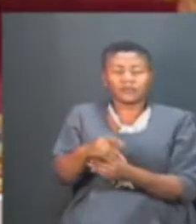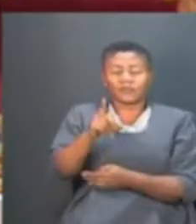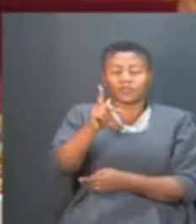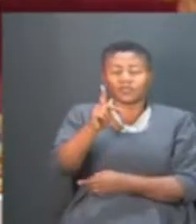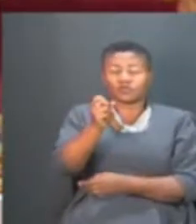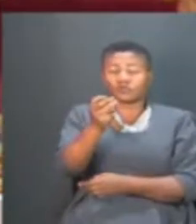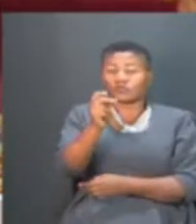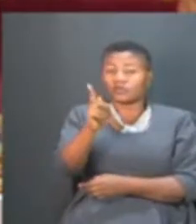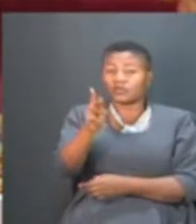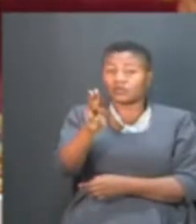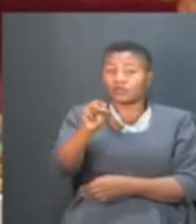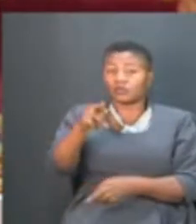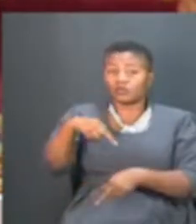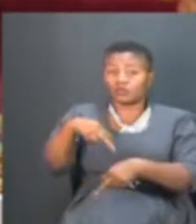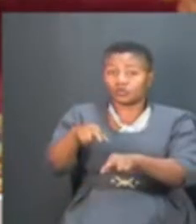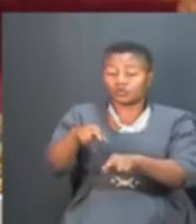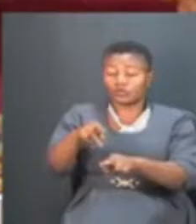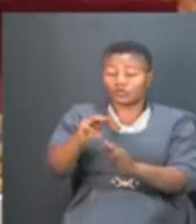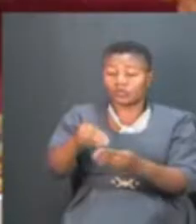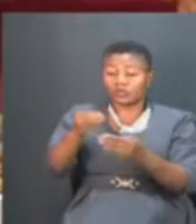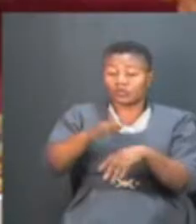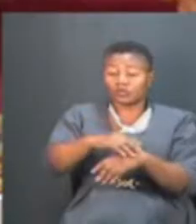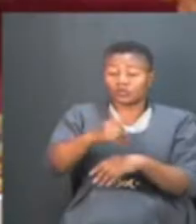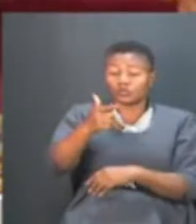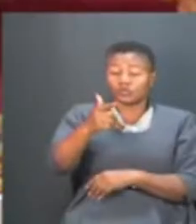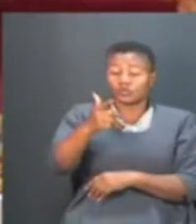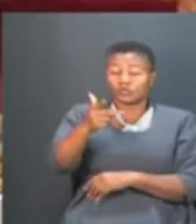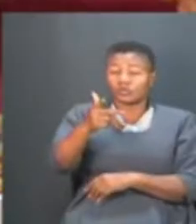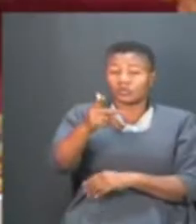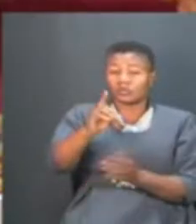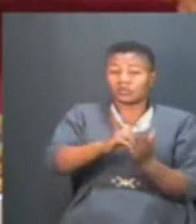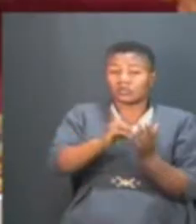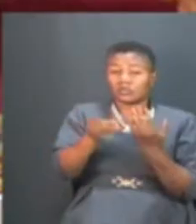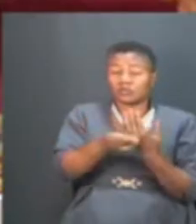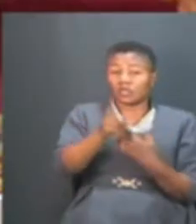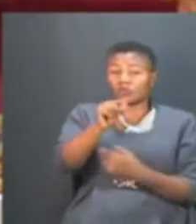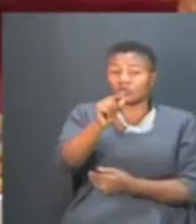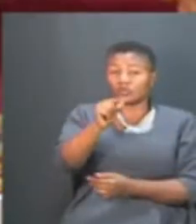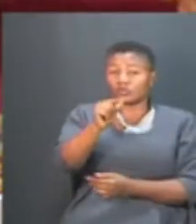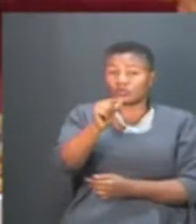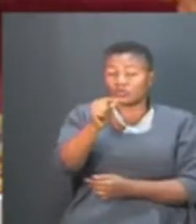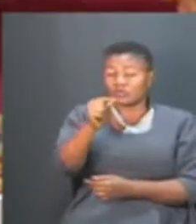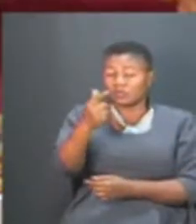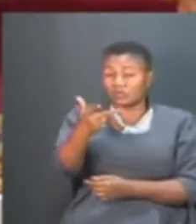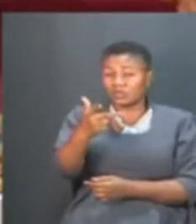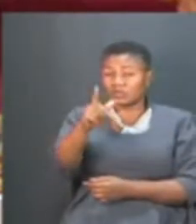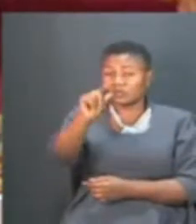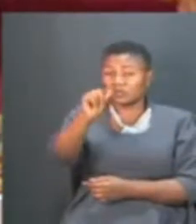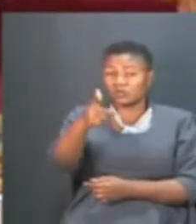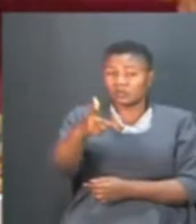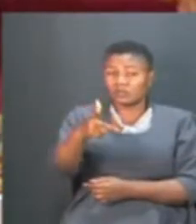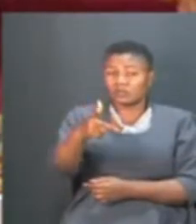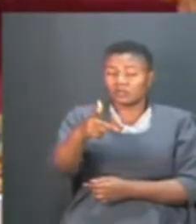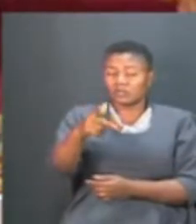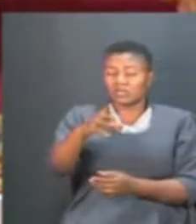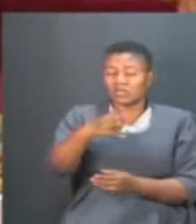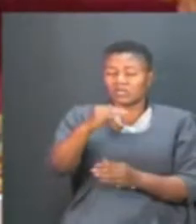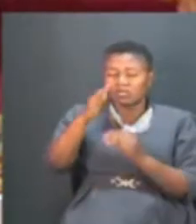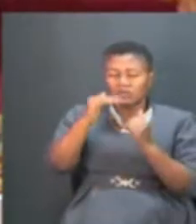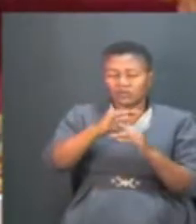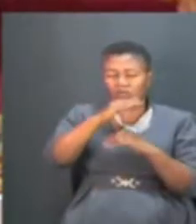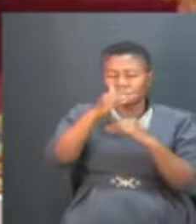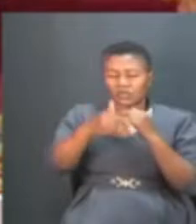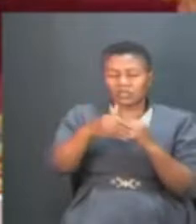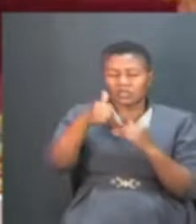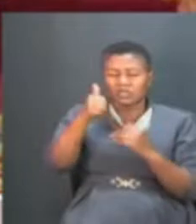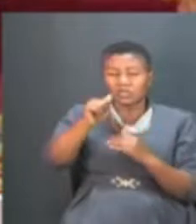12-kilometer road awarded on the 23rd of December 2024 for completion on the 10th of August